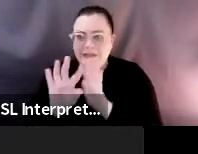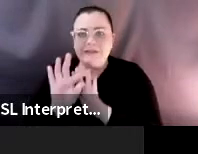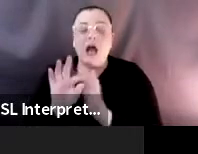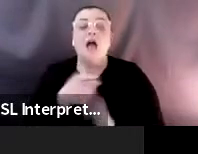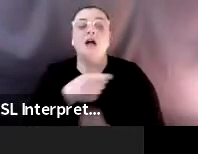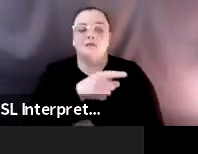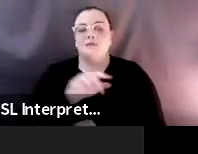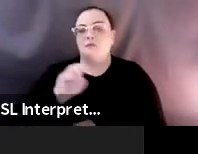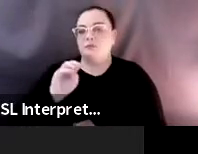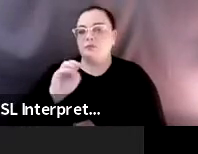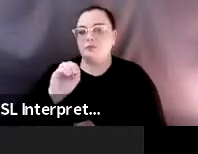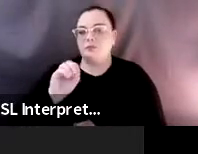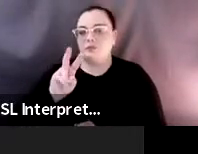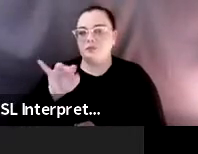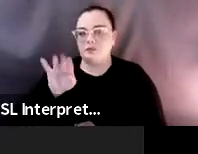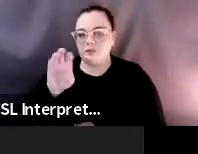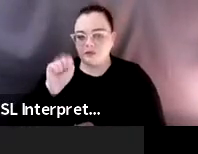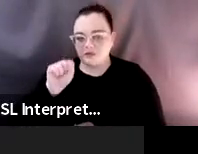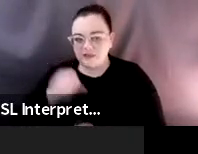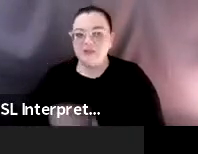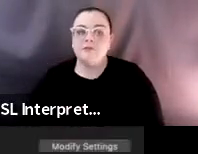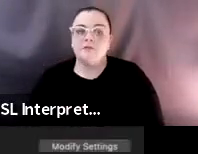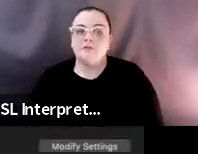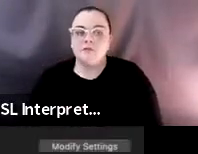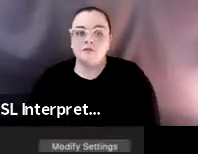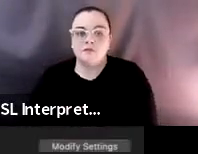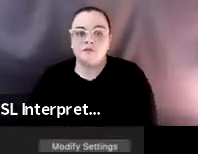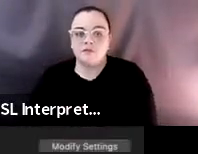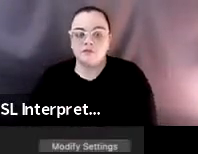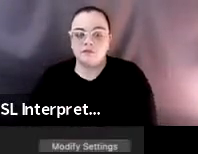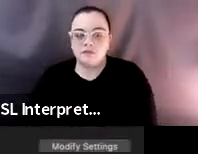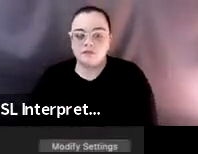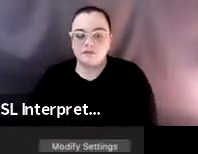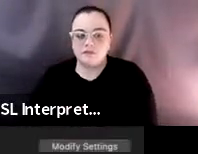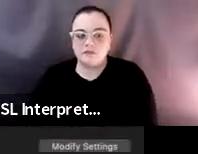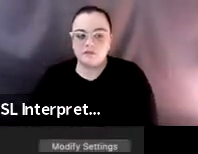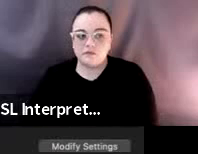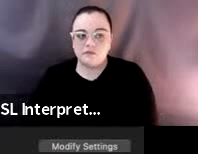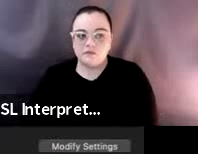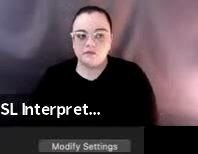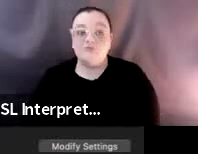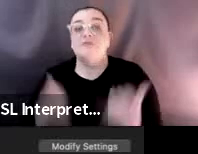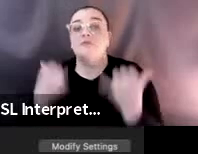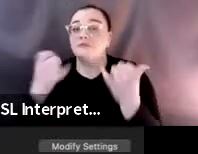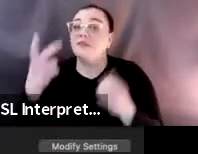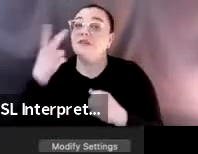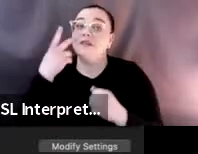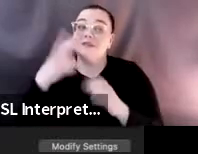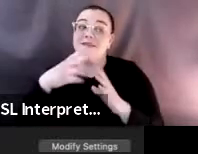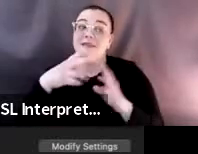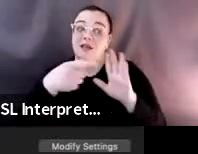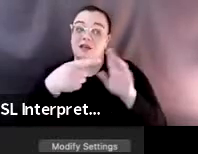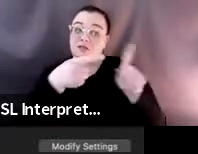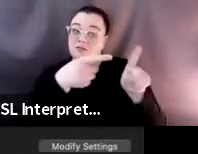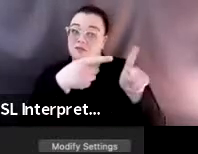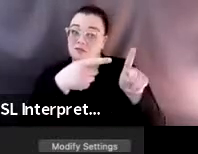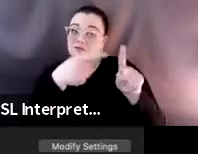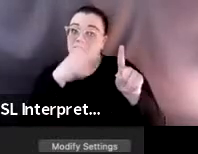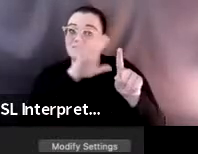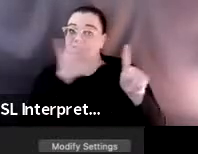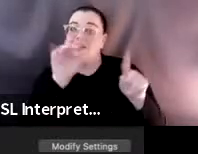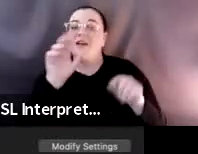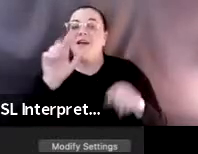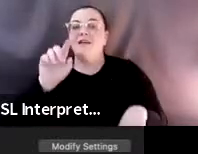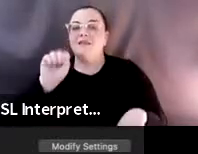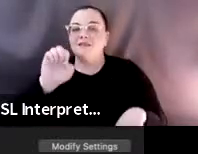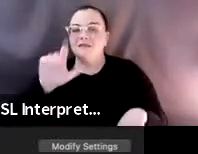by default. So I'm gonna hit save. And now you can see Final Cut's created this library up here. Next step is